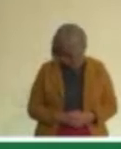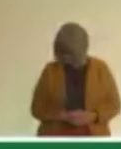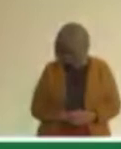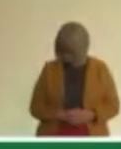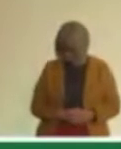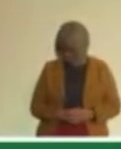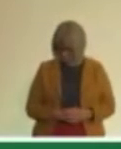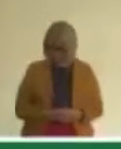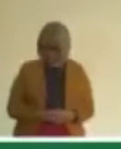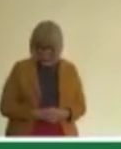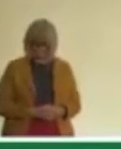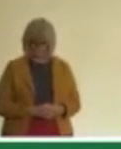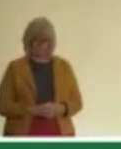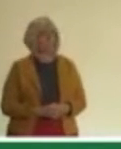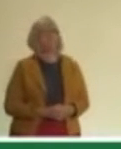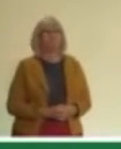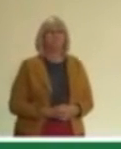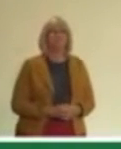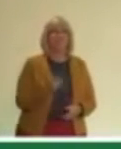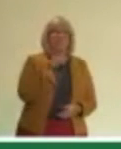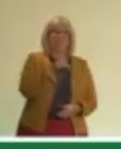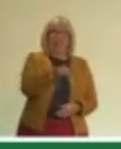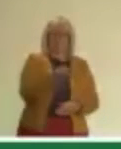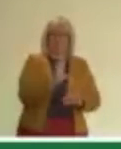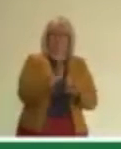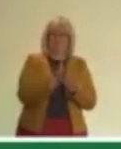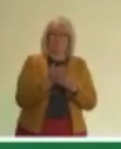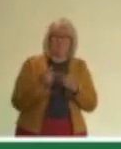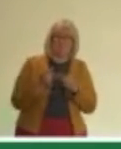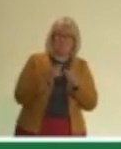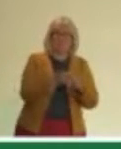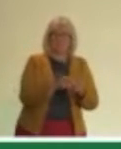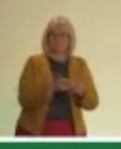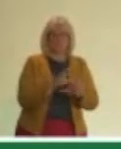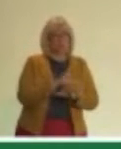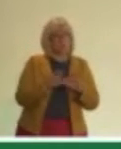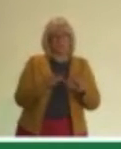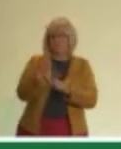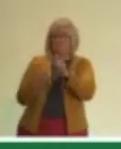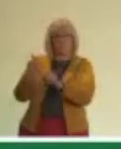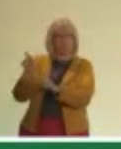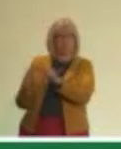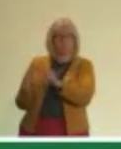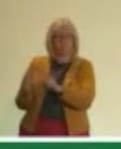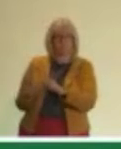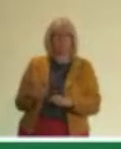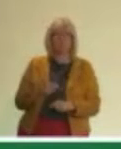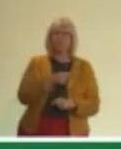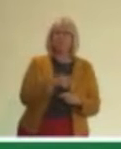That is the real threat, not migrants. Right-wingers are appalling hate and